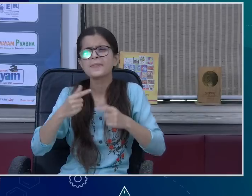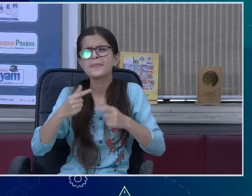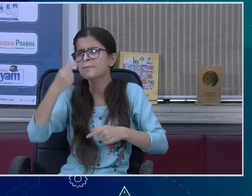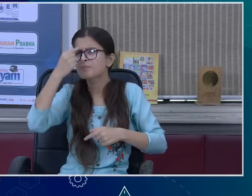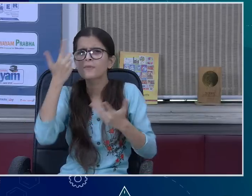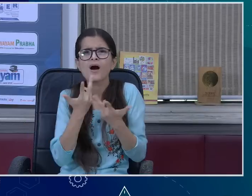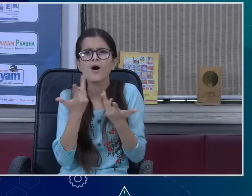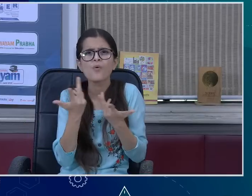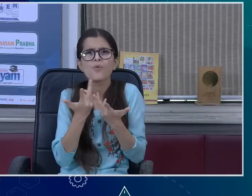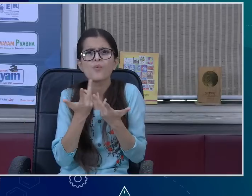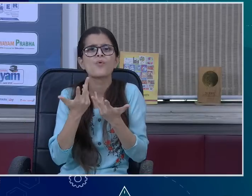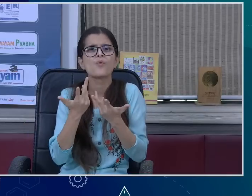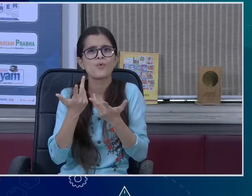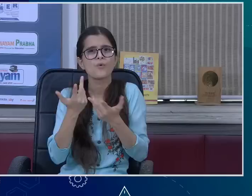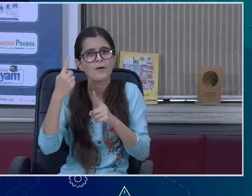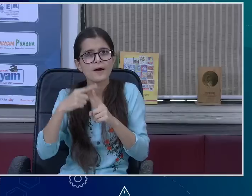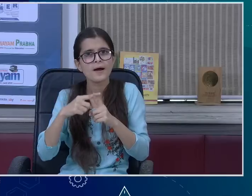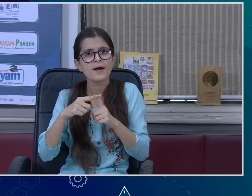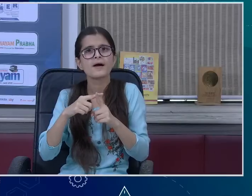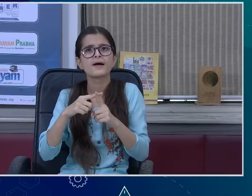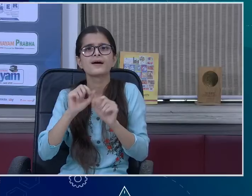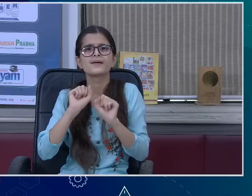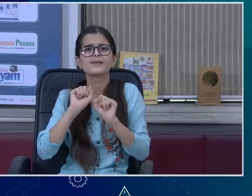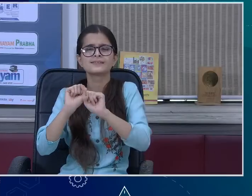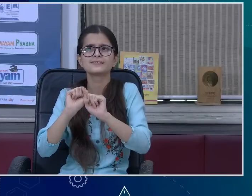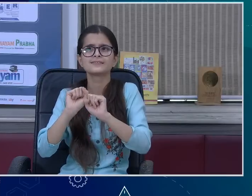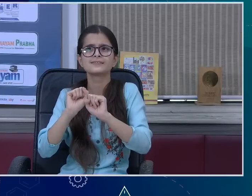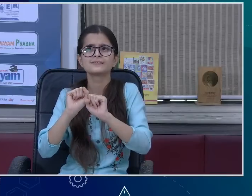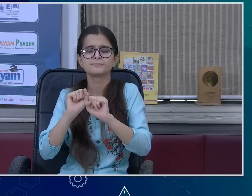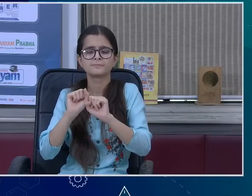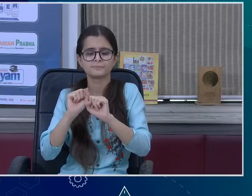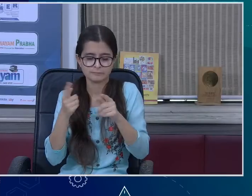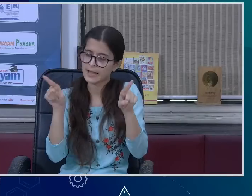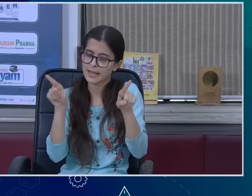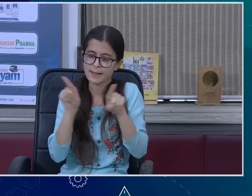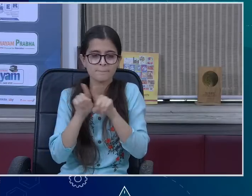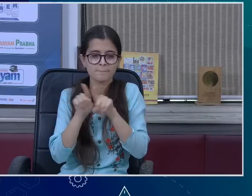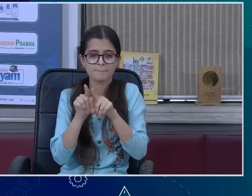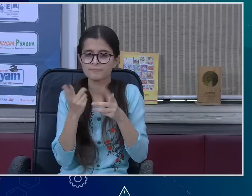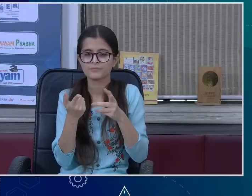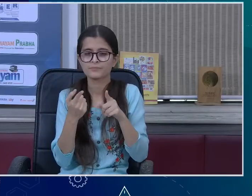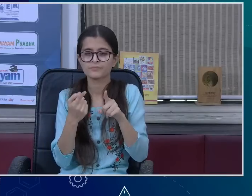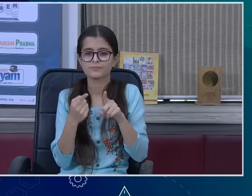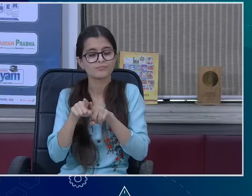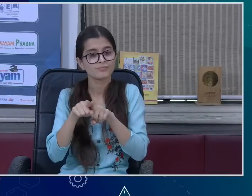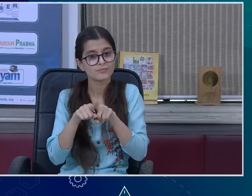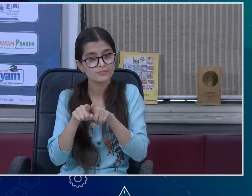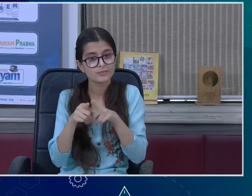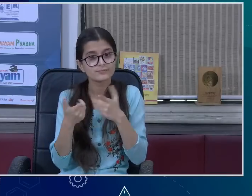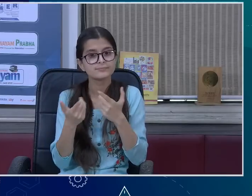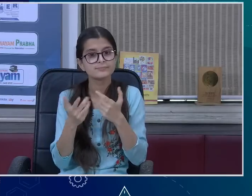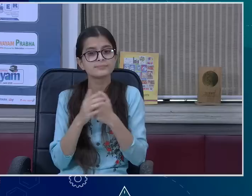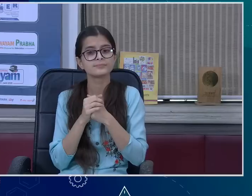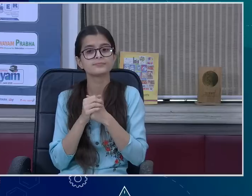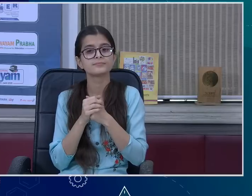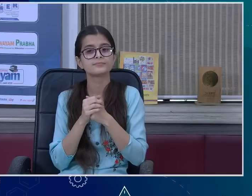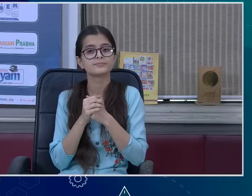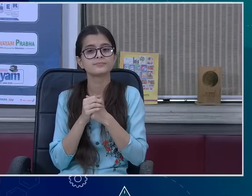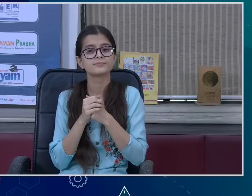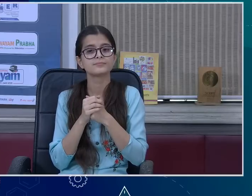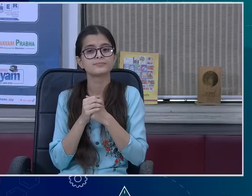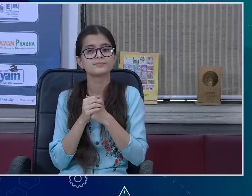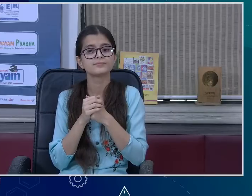of us have passed through that kind of problem. Similarly, if we are having any other kind of problem, like